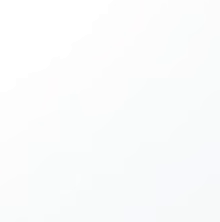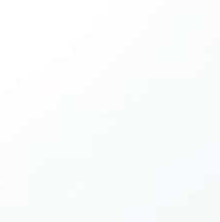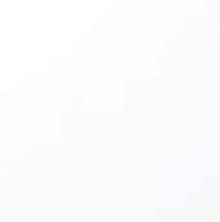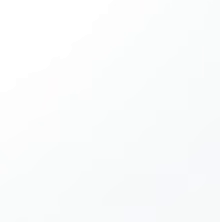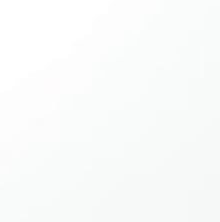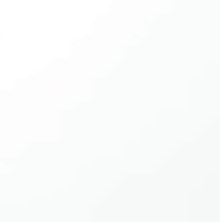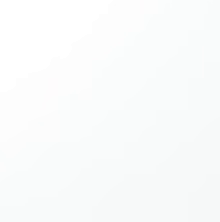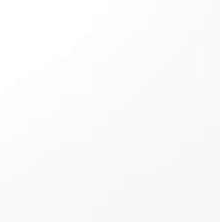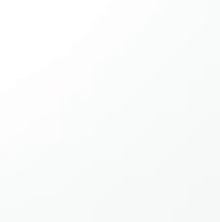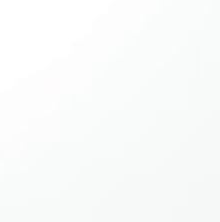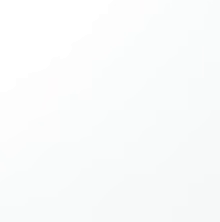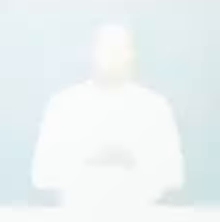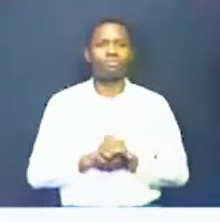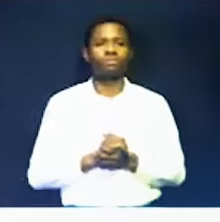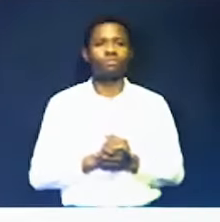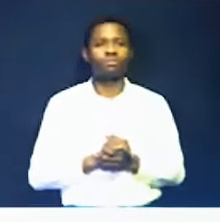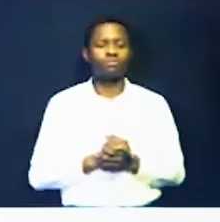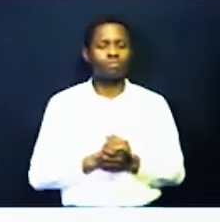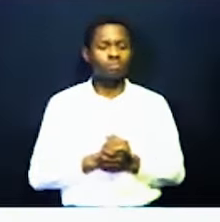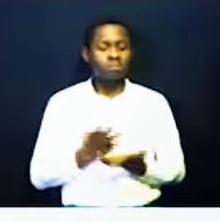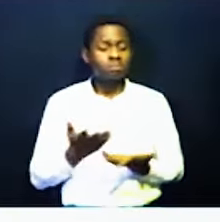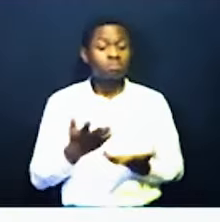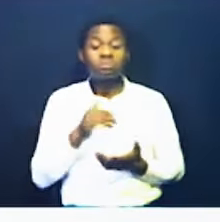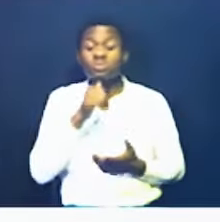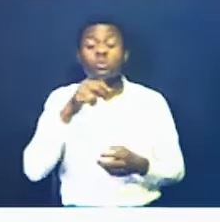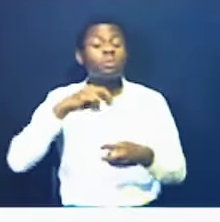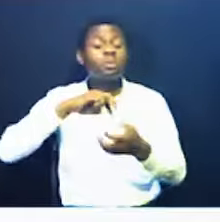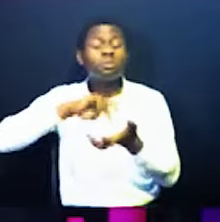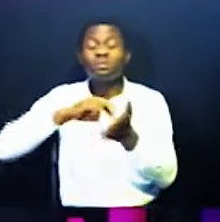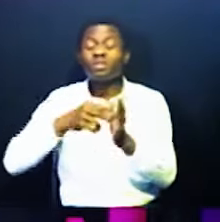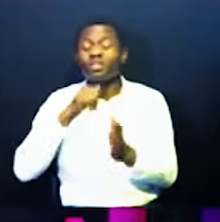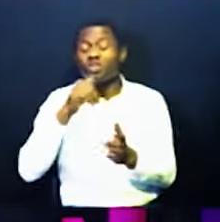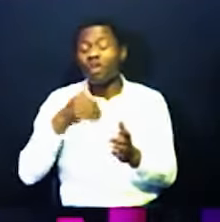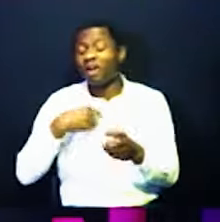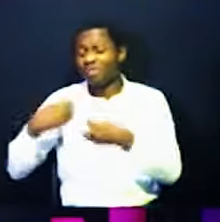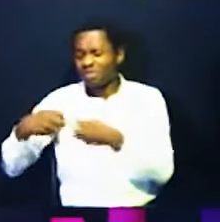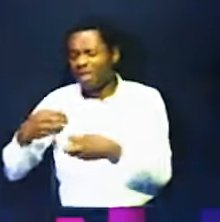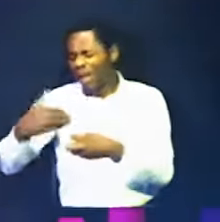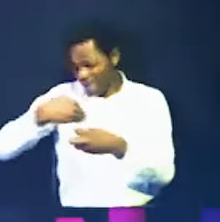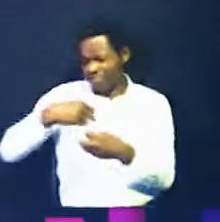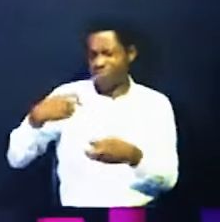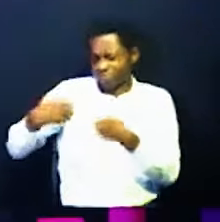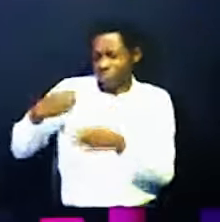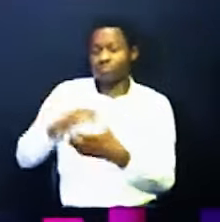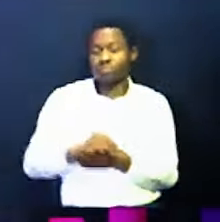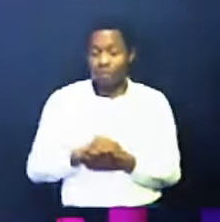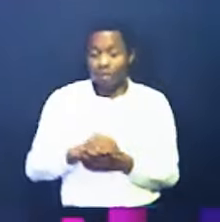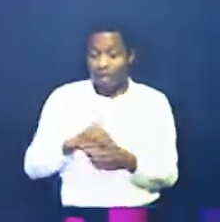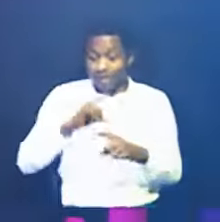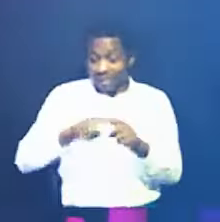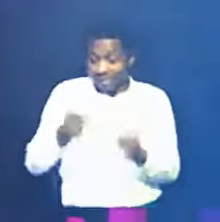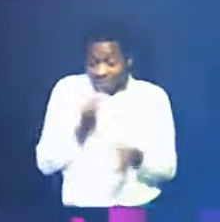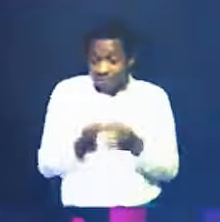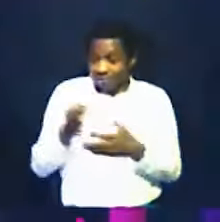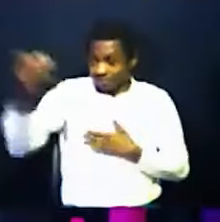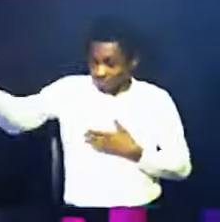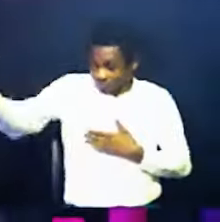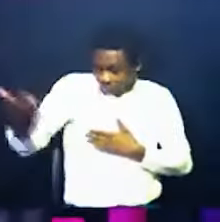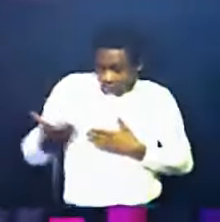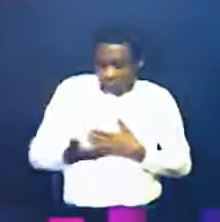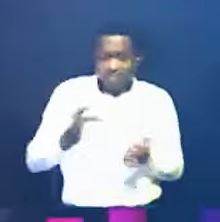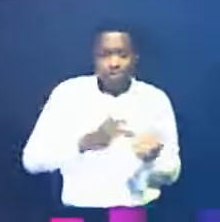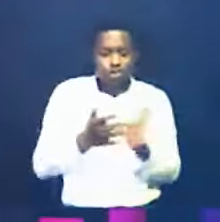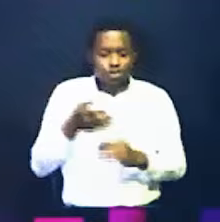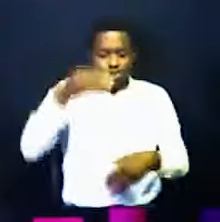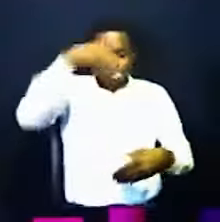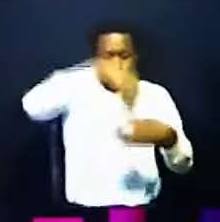not saying that there are no storms. But invite Christ into the